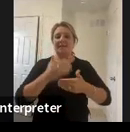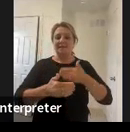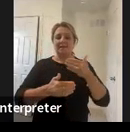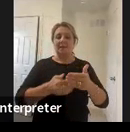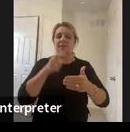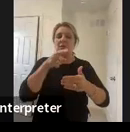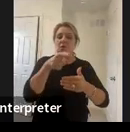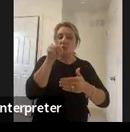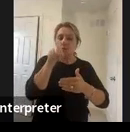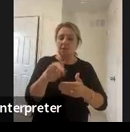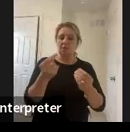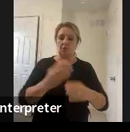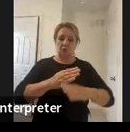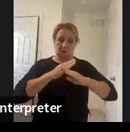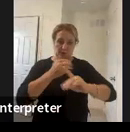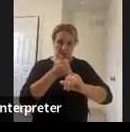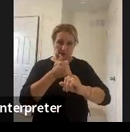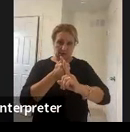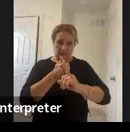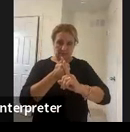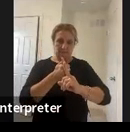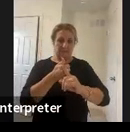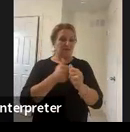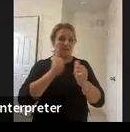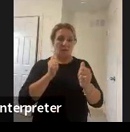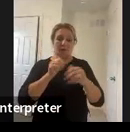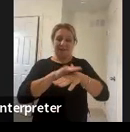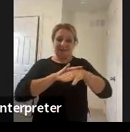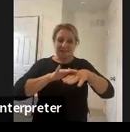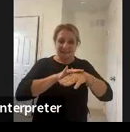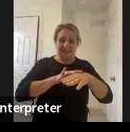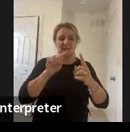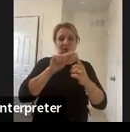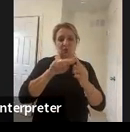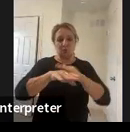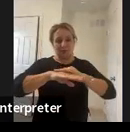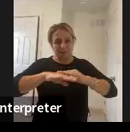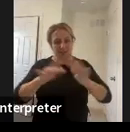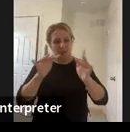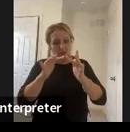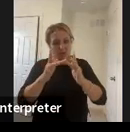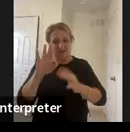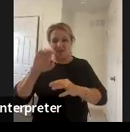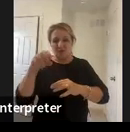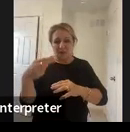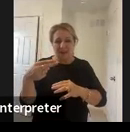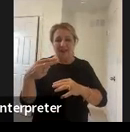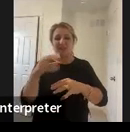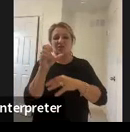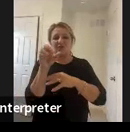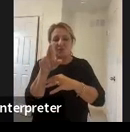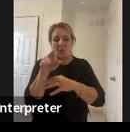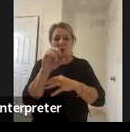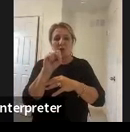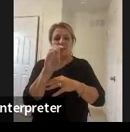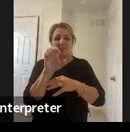protect yourself from getting it. Avoid the skin-to-skin contact with rashes, sores, scabs from a person